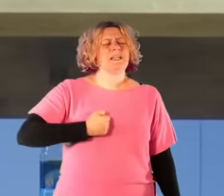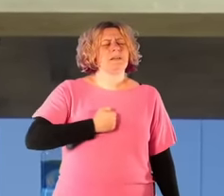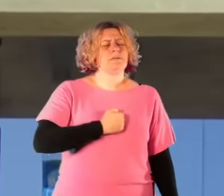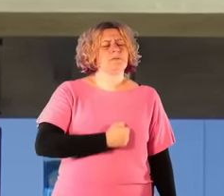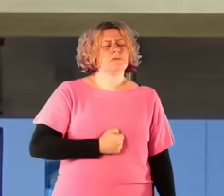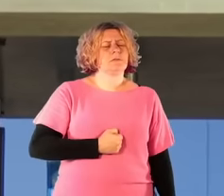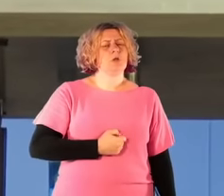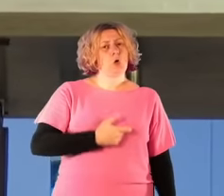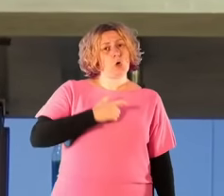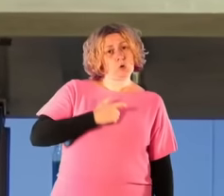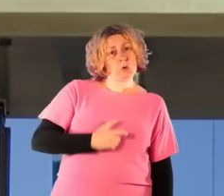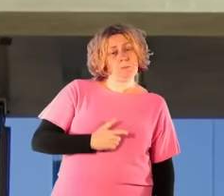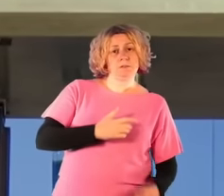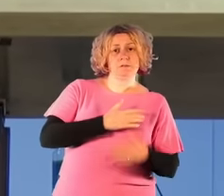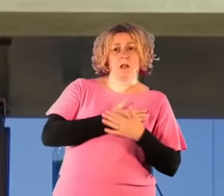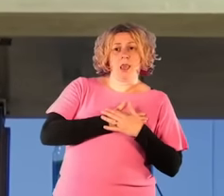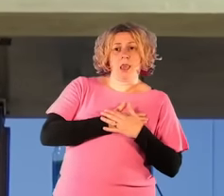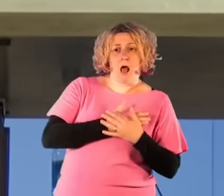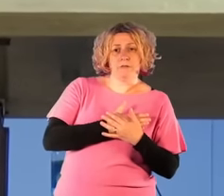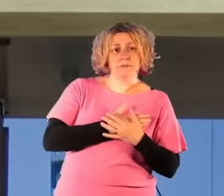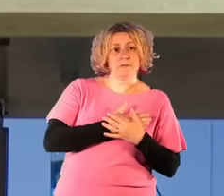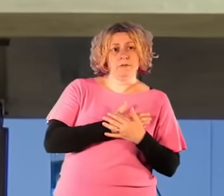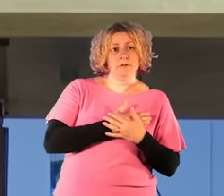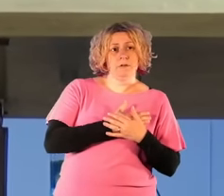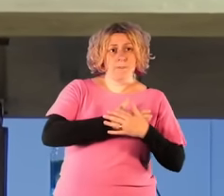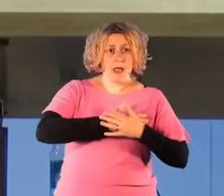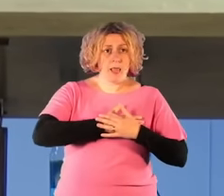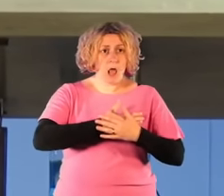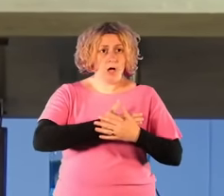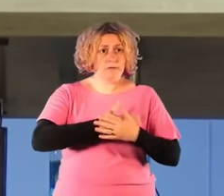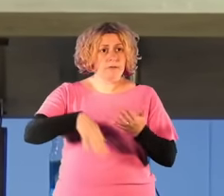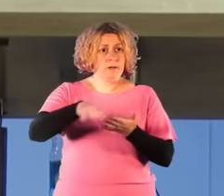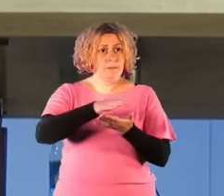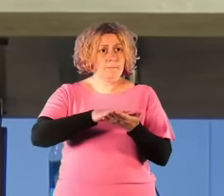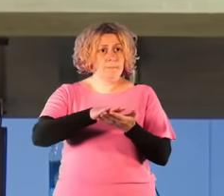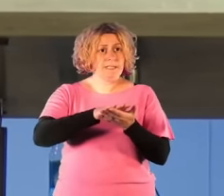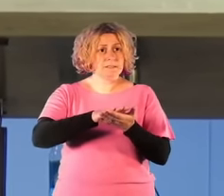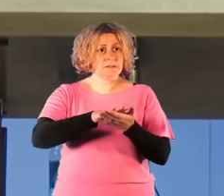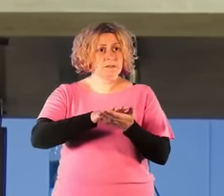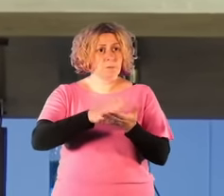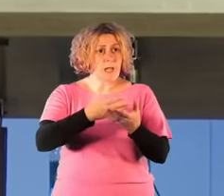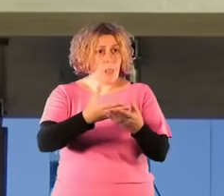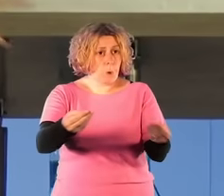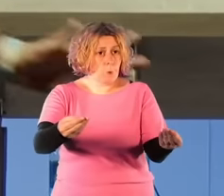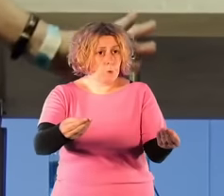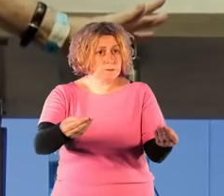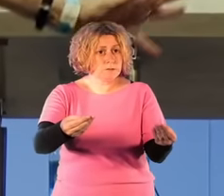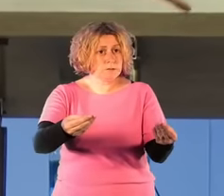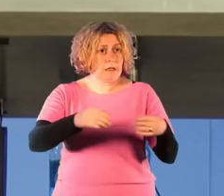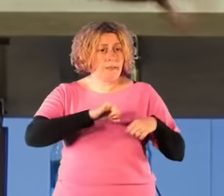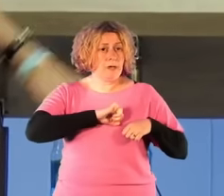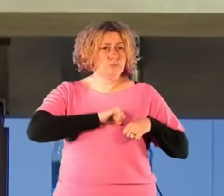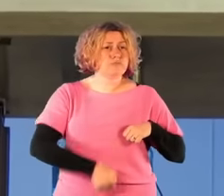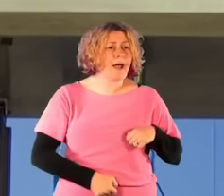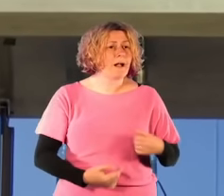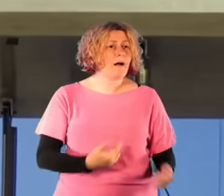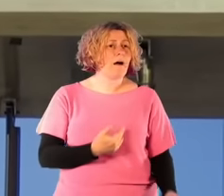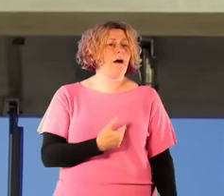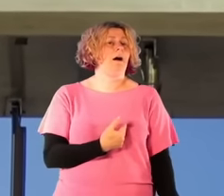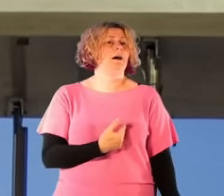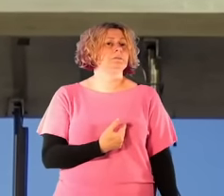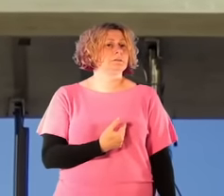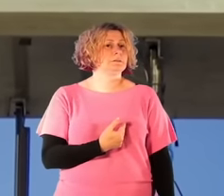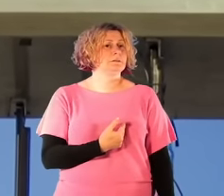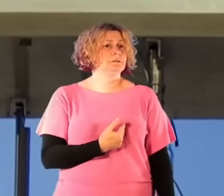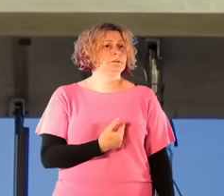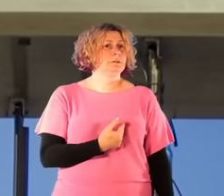love. And love leads to loss. And loss breaks our hearts. If you don't want to lose anything, well, don't love.